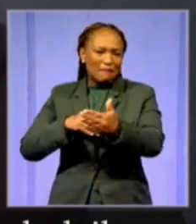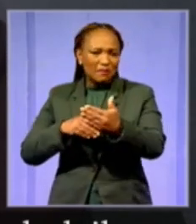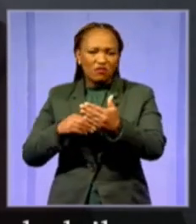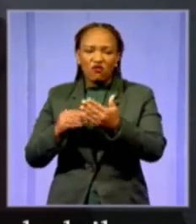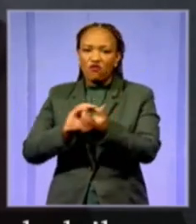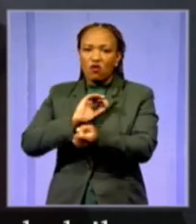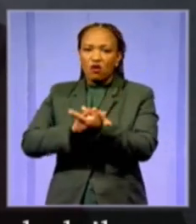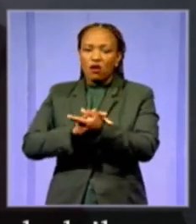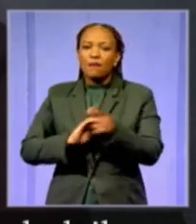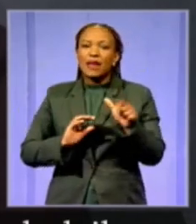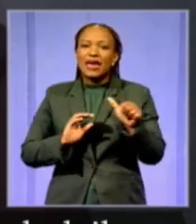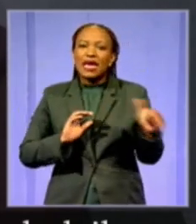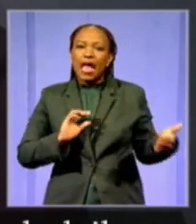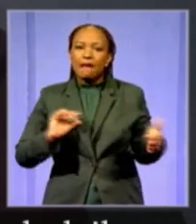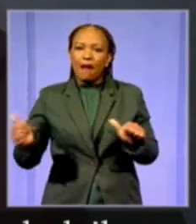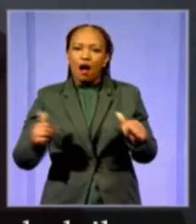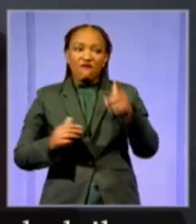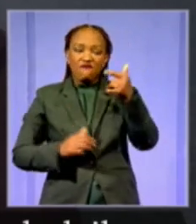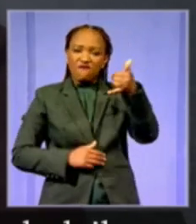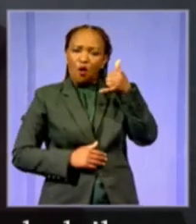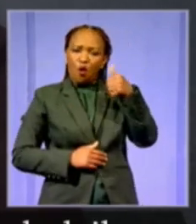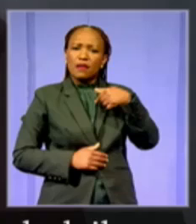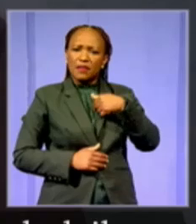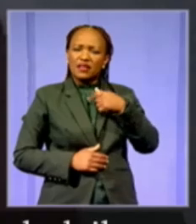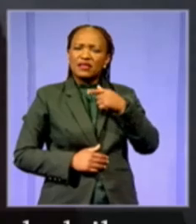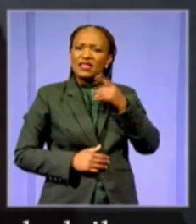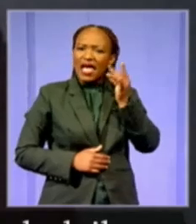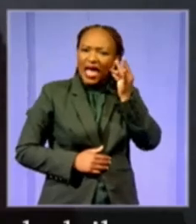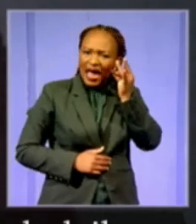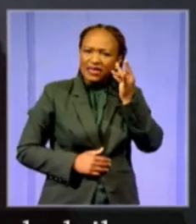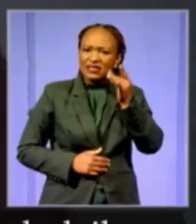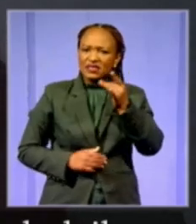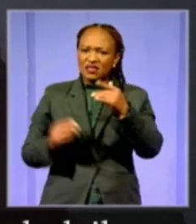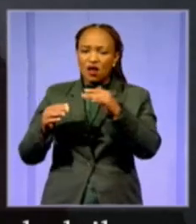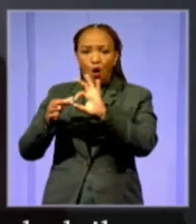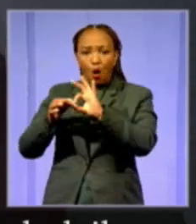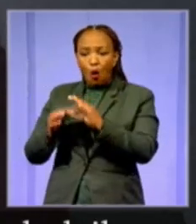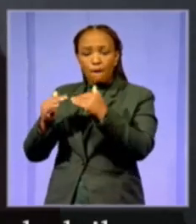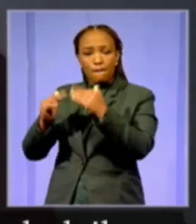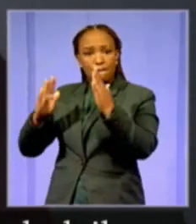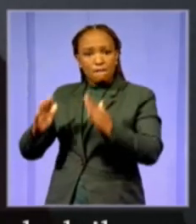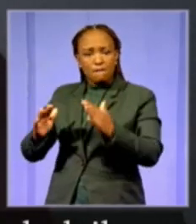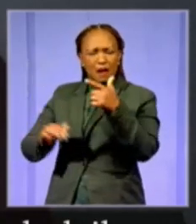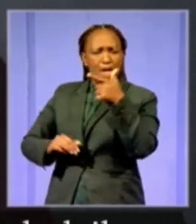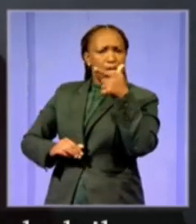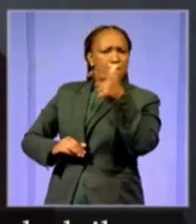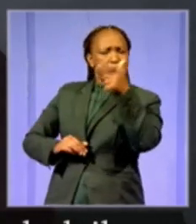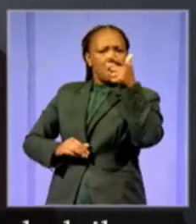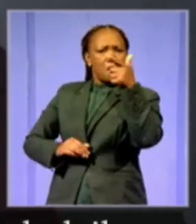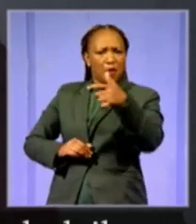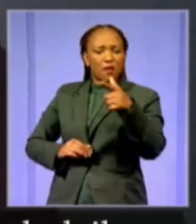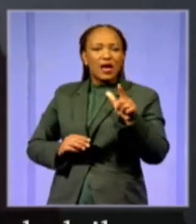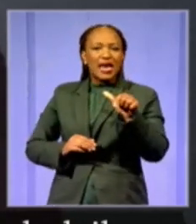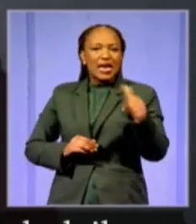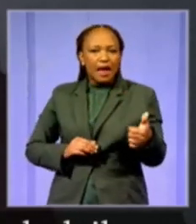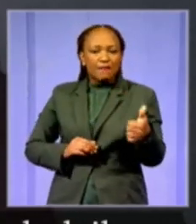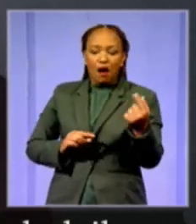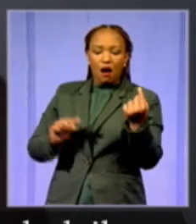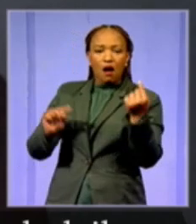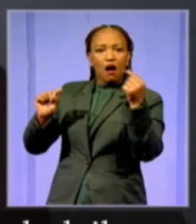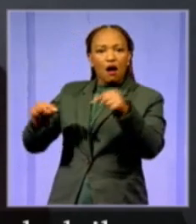yesterday from my neighbors telling me that they had heard gunshots coming from this home. When my neighbor came here, he found that my family